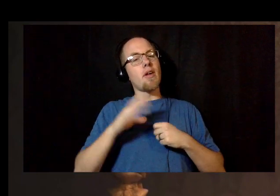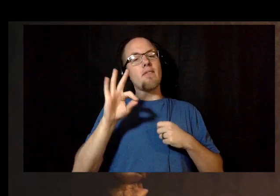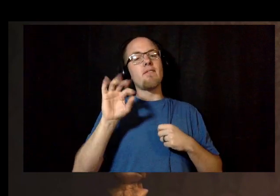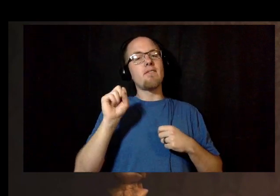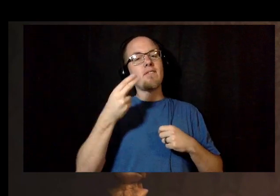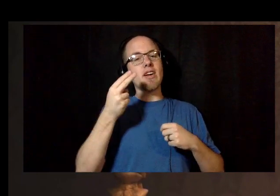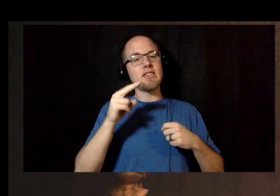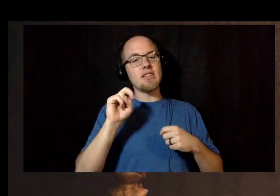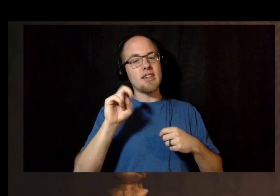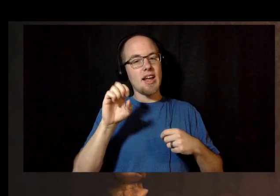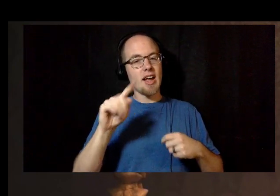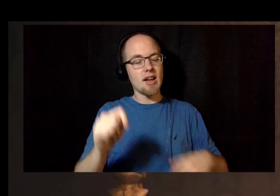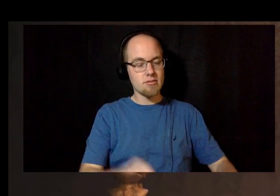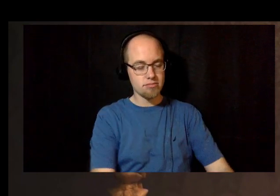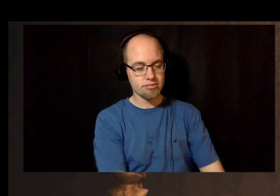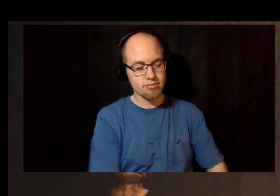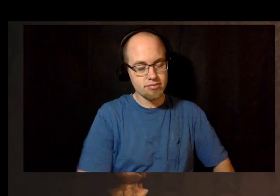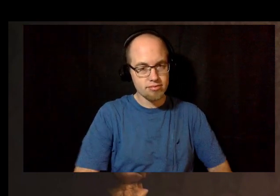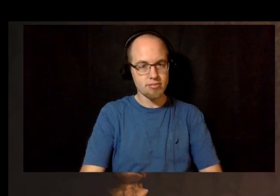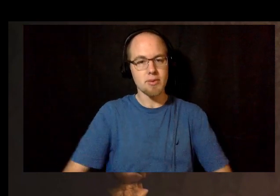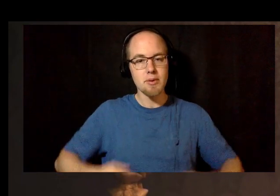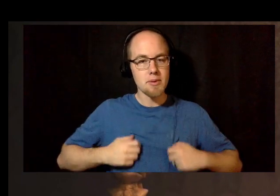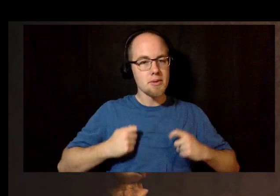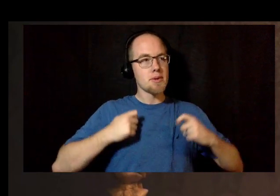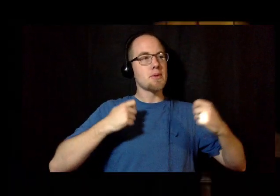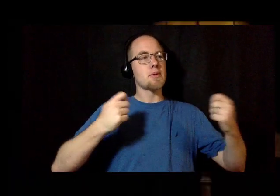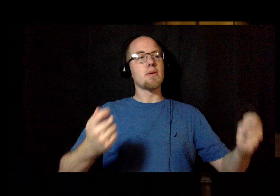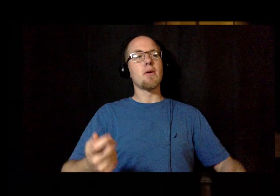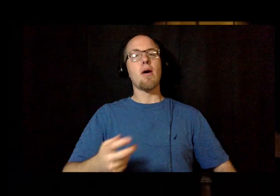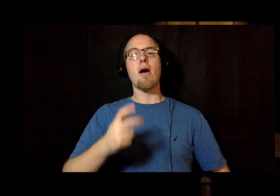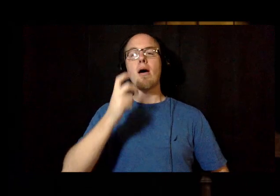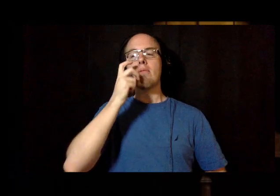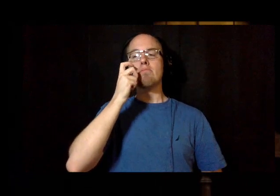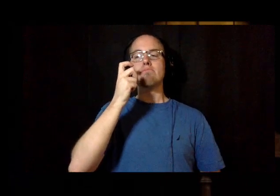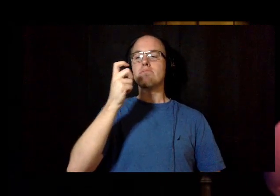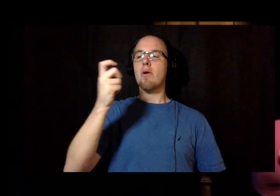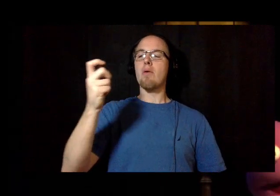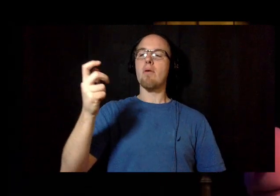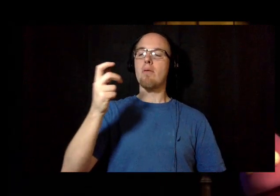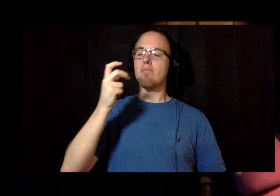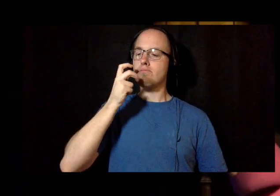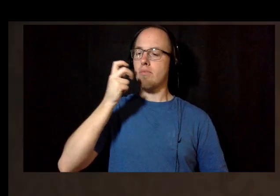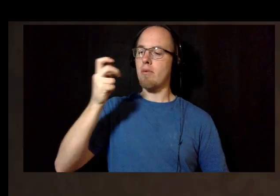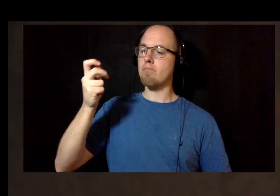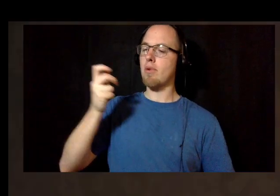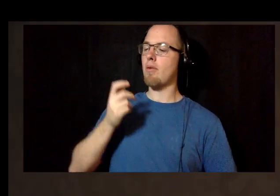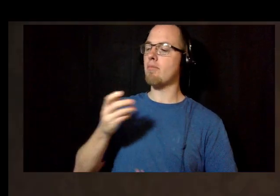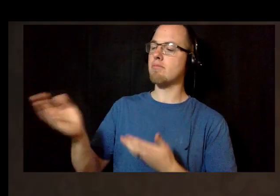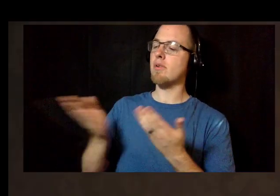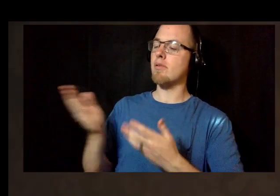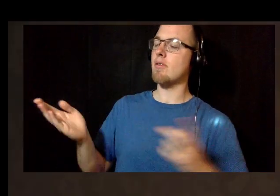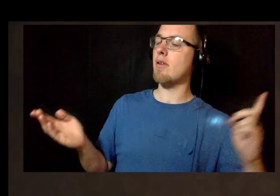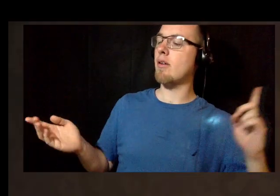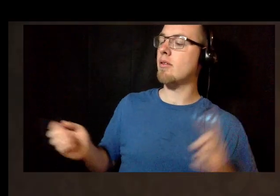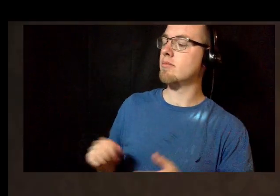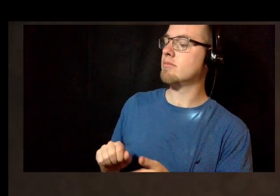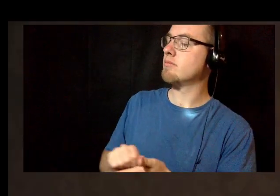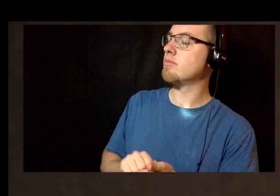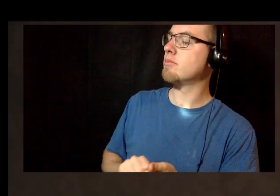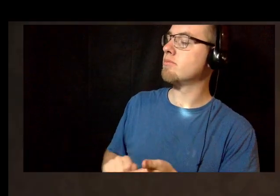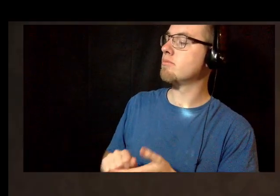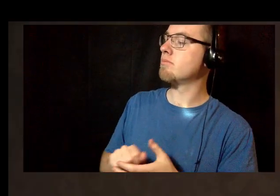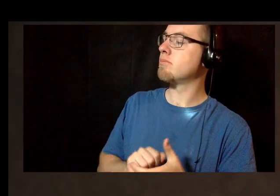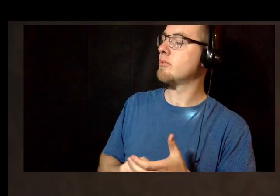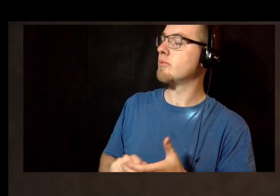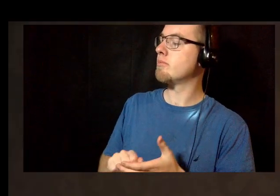and suspenders, just puffing on an opium pipe, while a butler just creepily polishes a goldfish